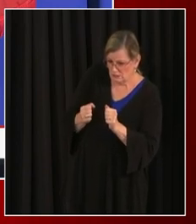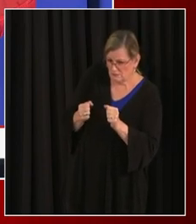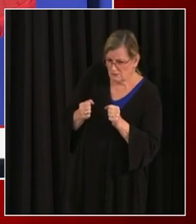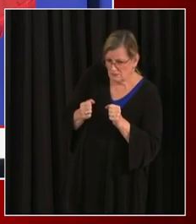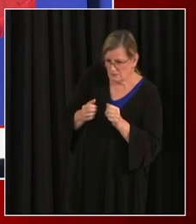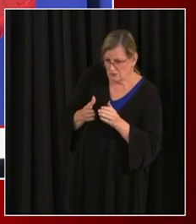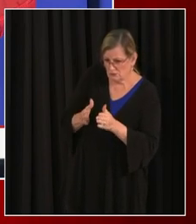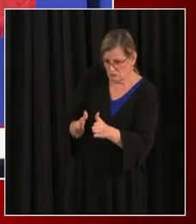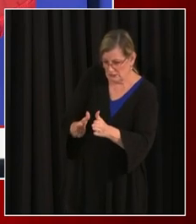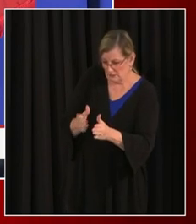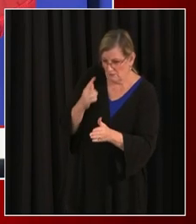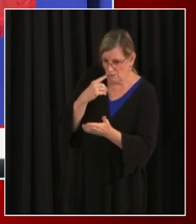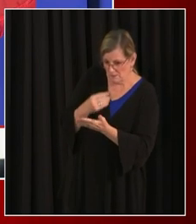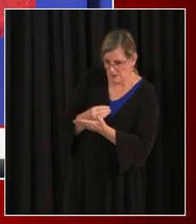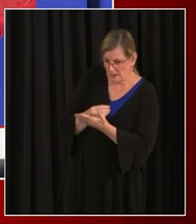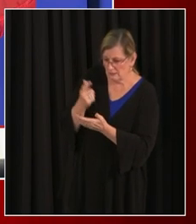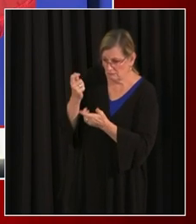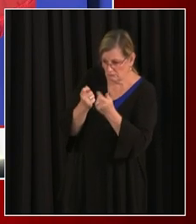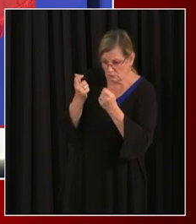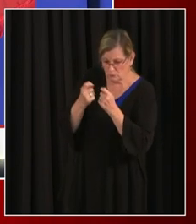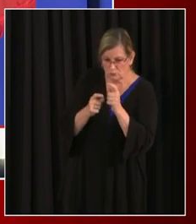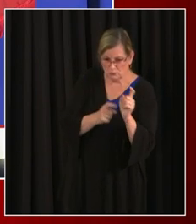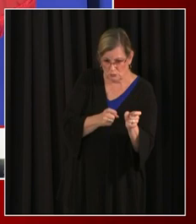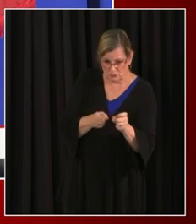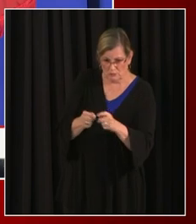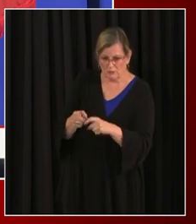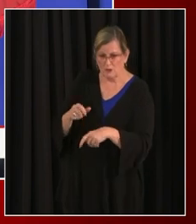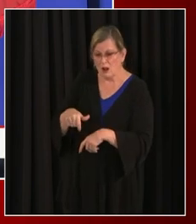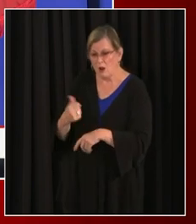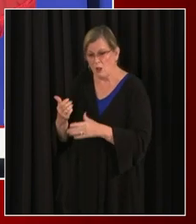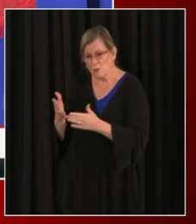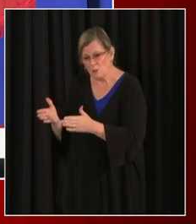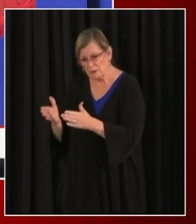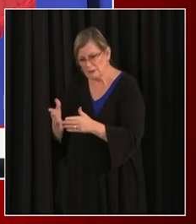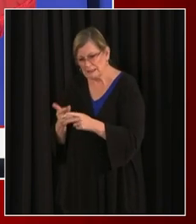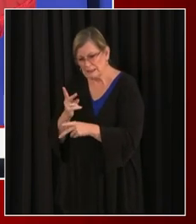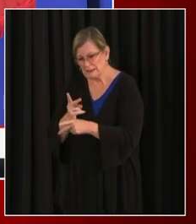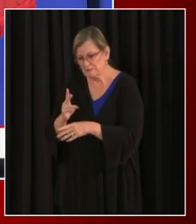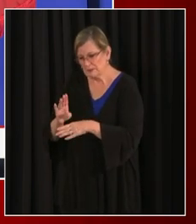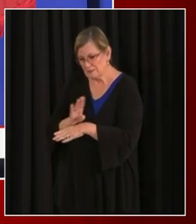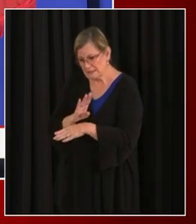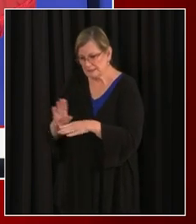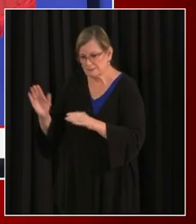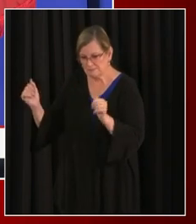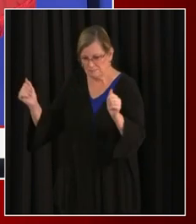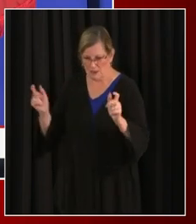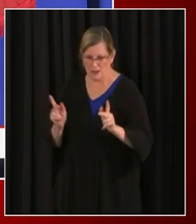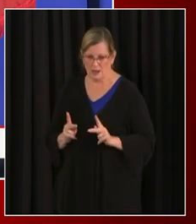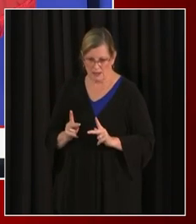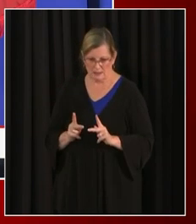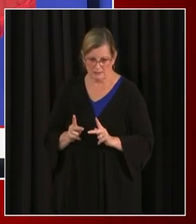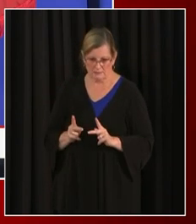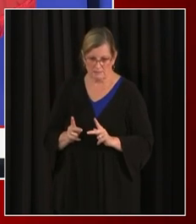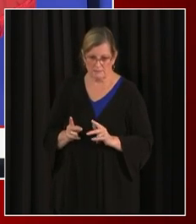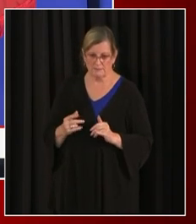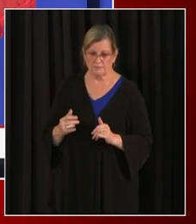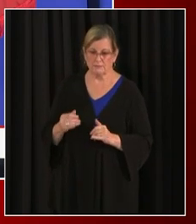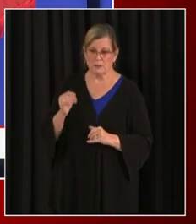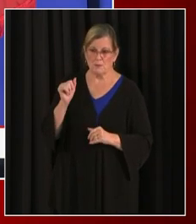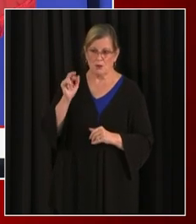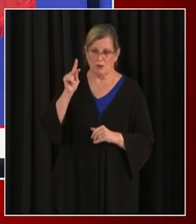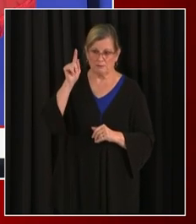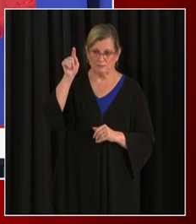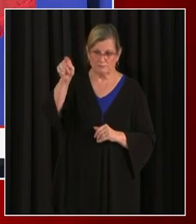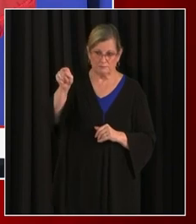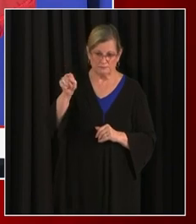grants that we will make, and we will continue to look for ways to help our businesses come back. Yes. Can I follow up on this thread? And have